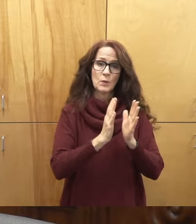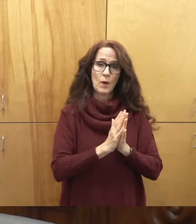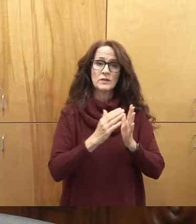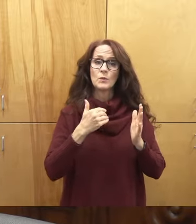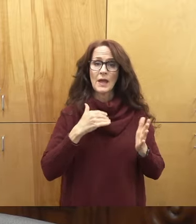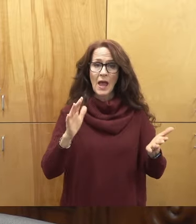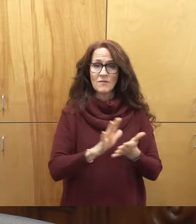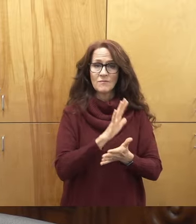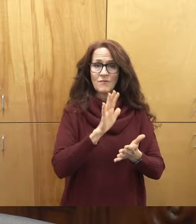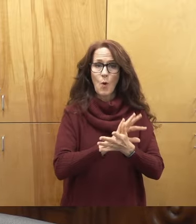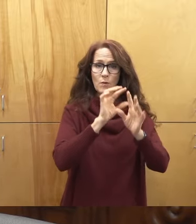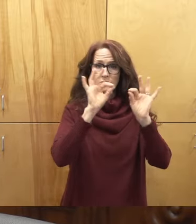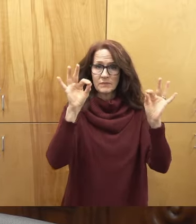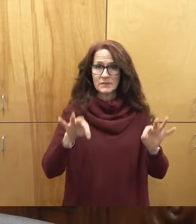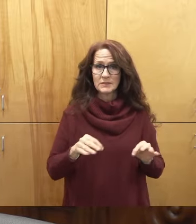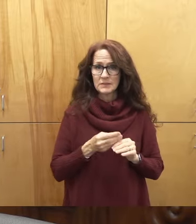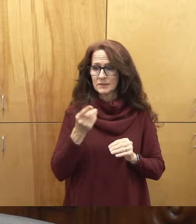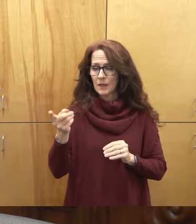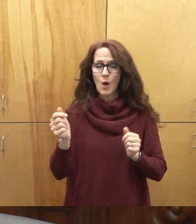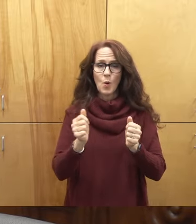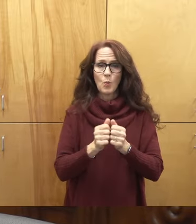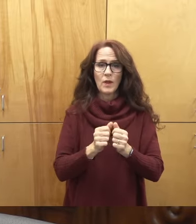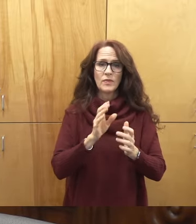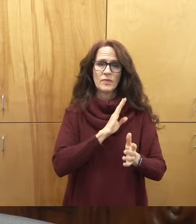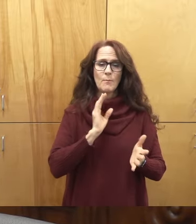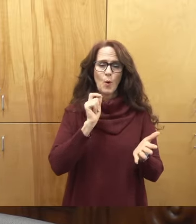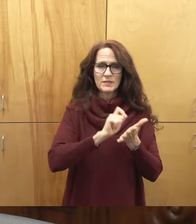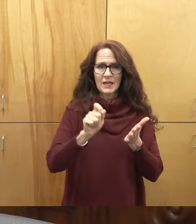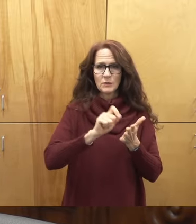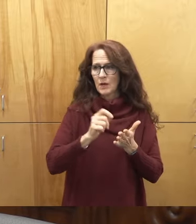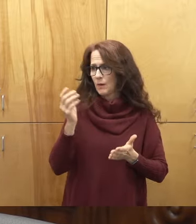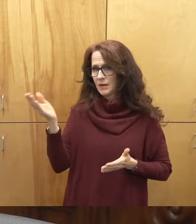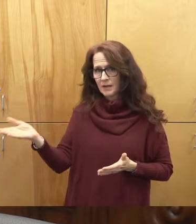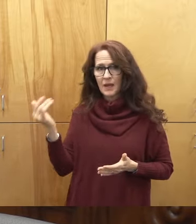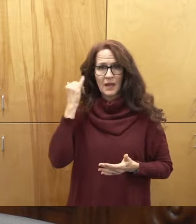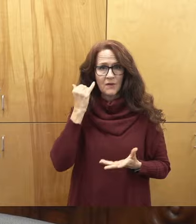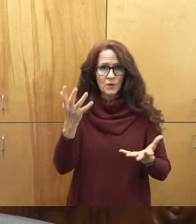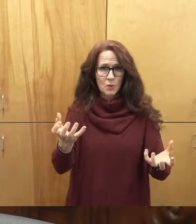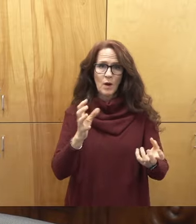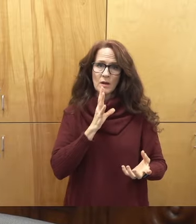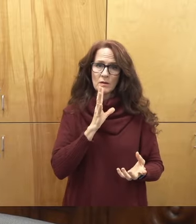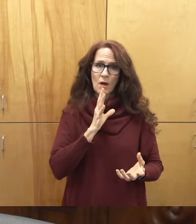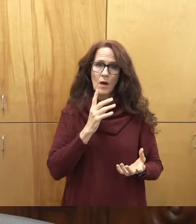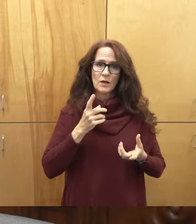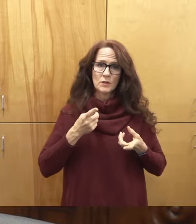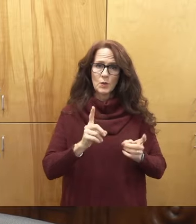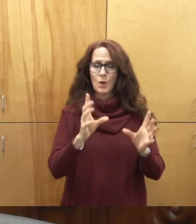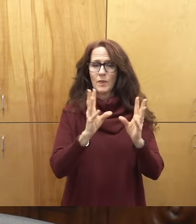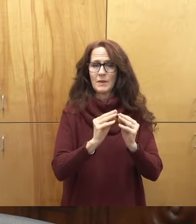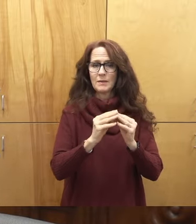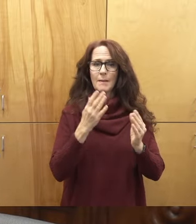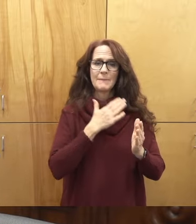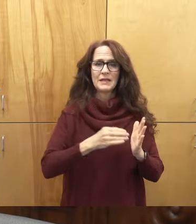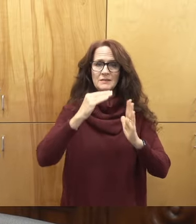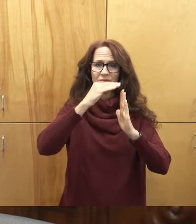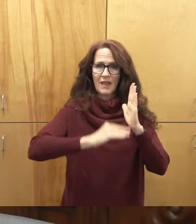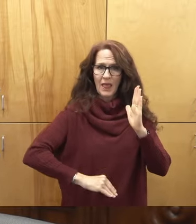provided forms with our board secretary. If you wish to speak during the meeting, please fill out a